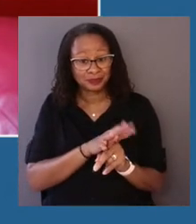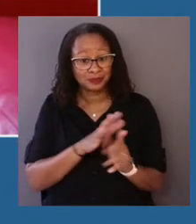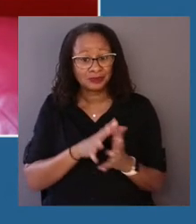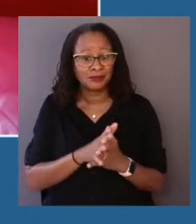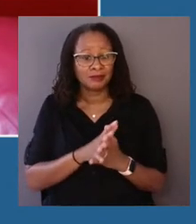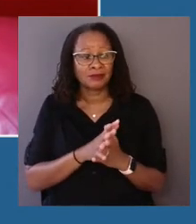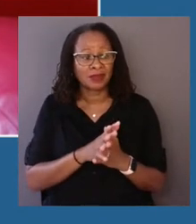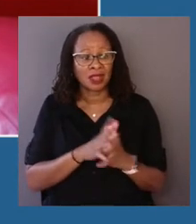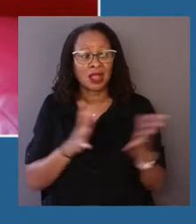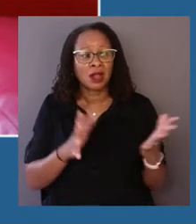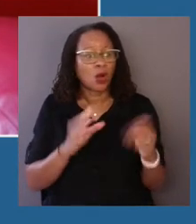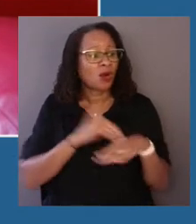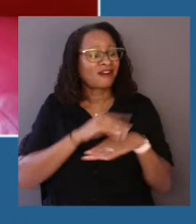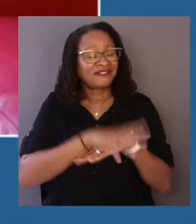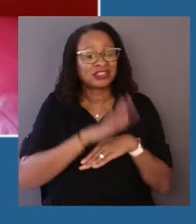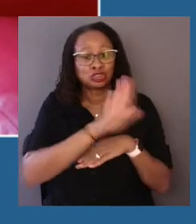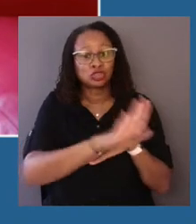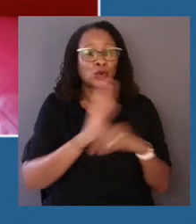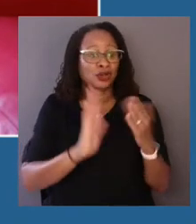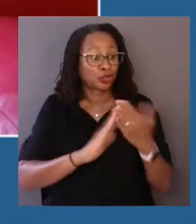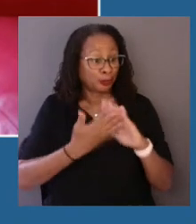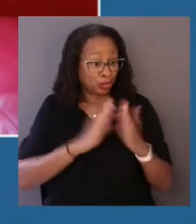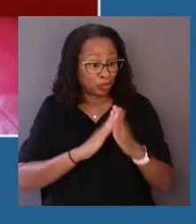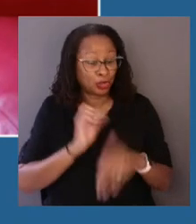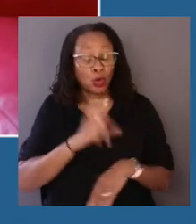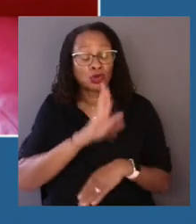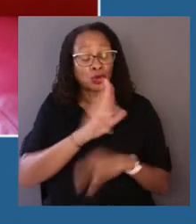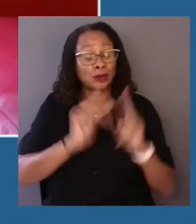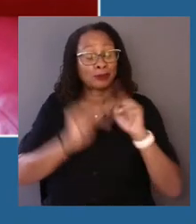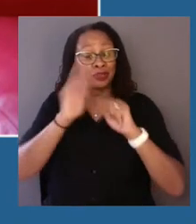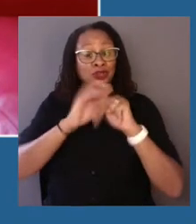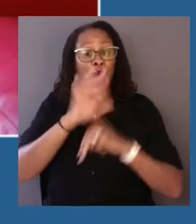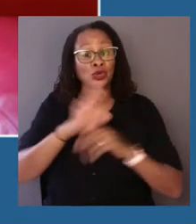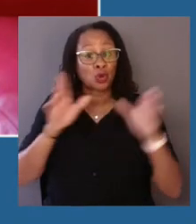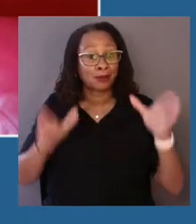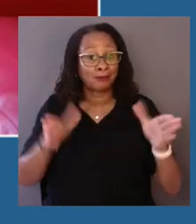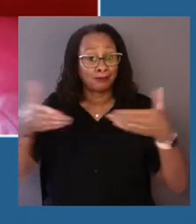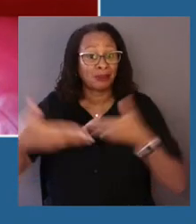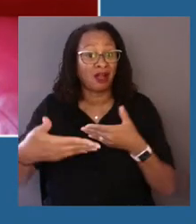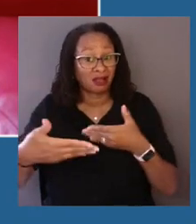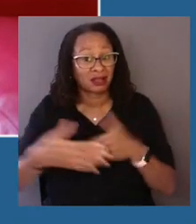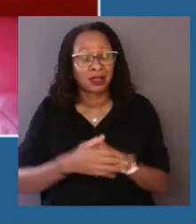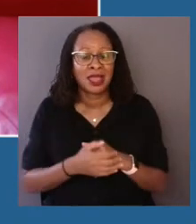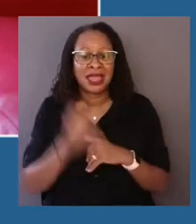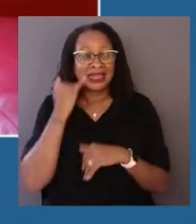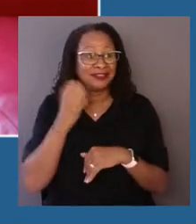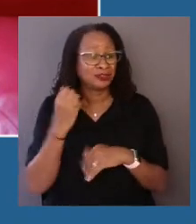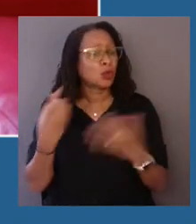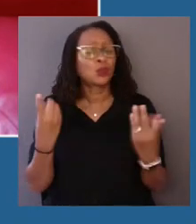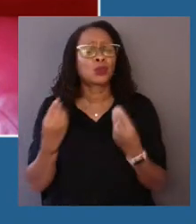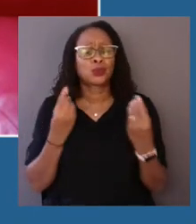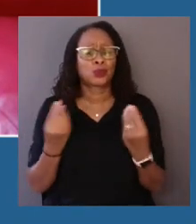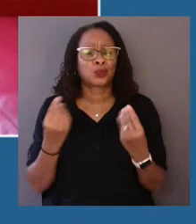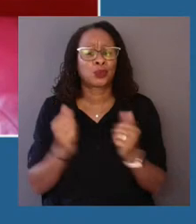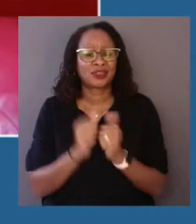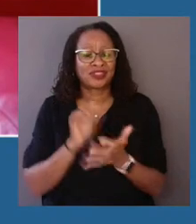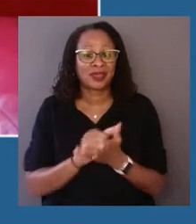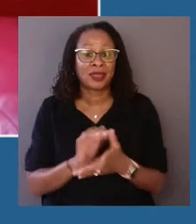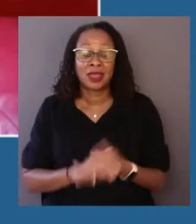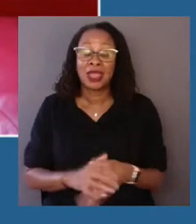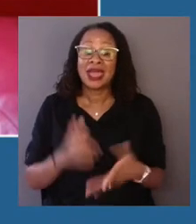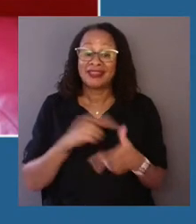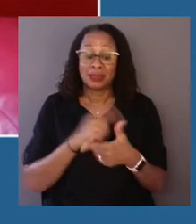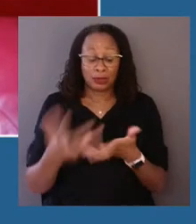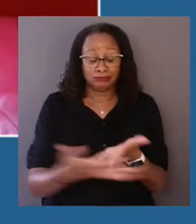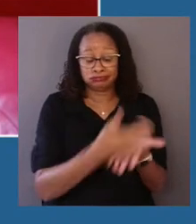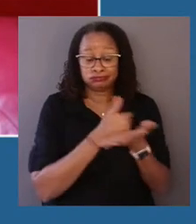impacted or affected your community or your building or your block? And if so, what would you do? And then we looked at that information, and then we